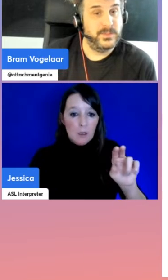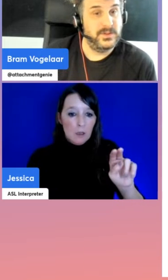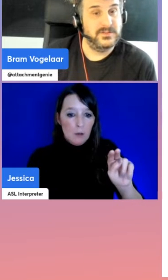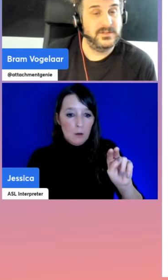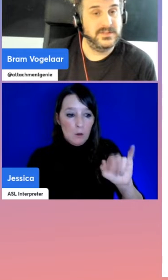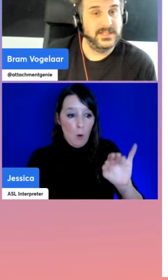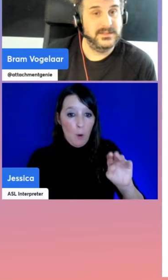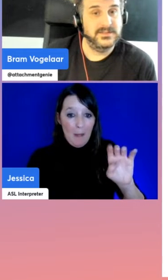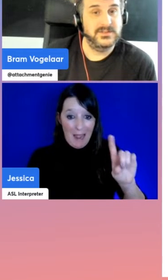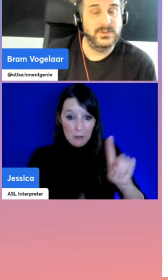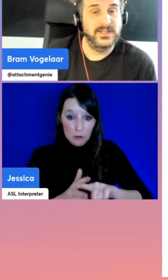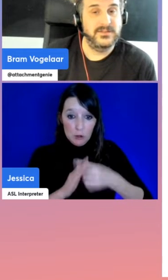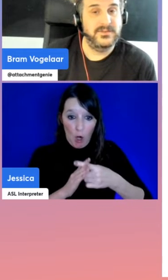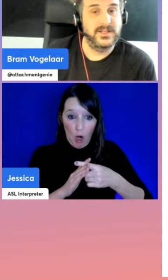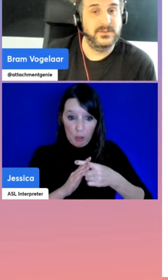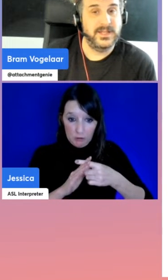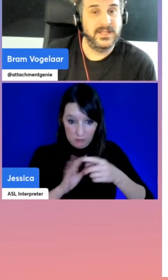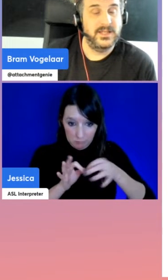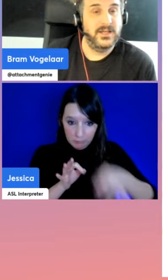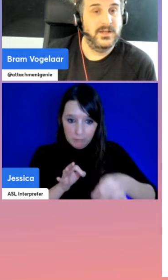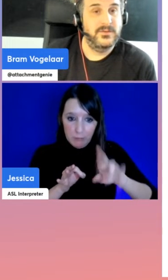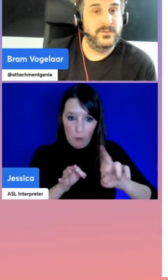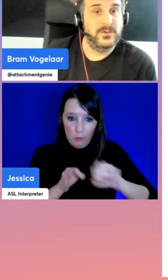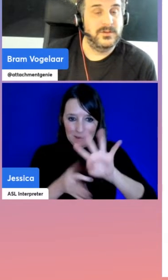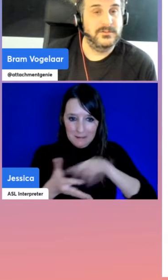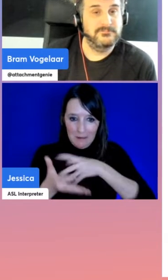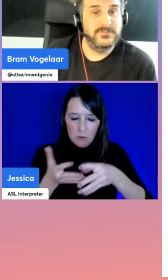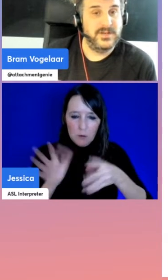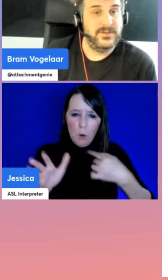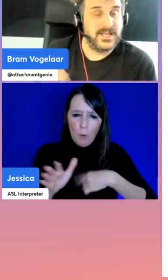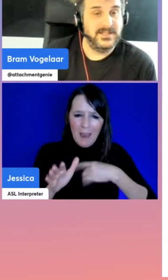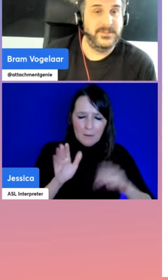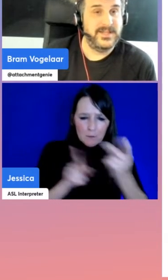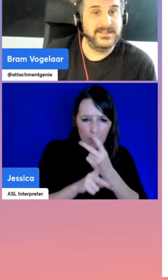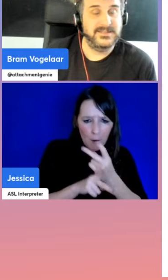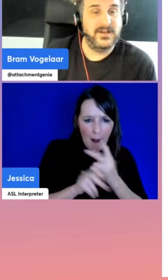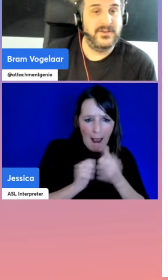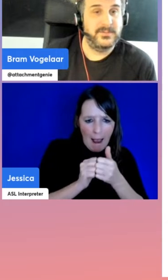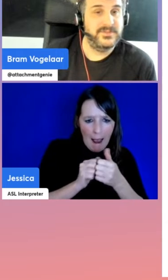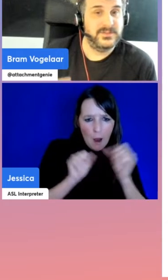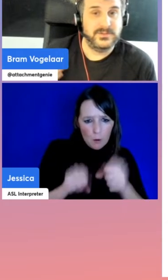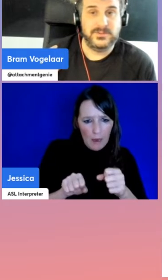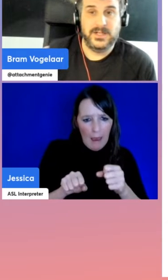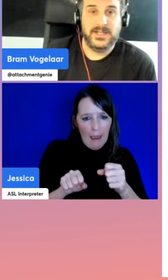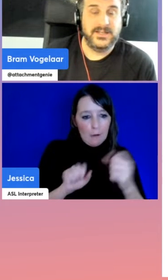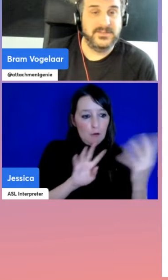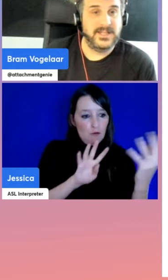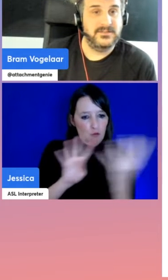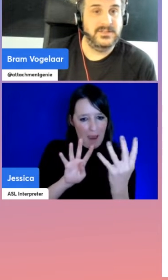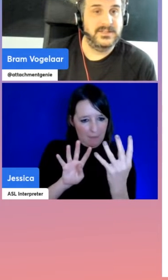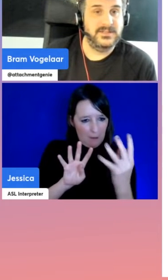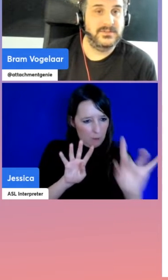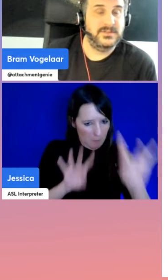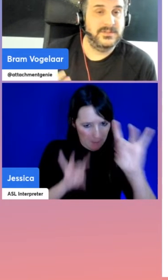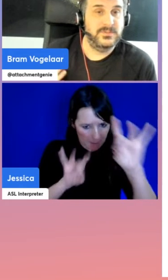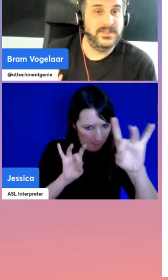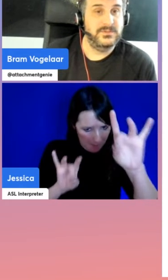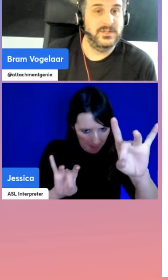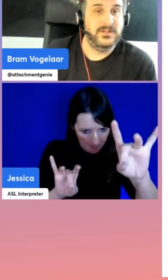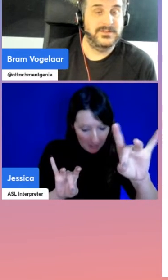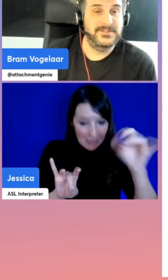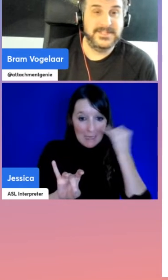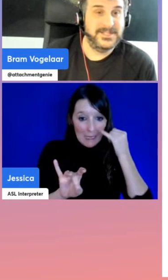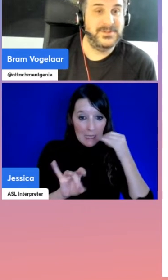things, this port is going to change. So we need to find a way for traffic actually to pick this stuff up. So if it gets rescheduled,